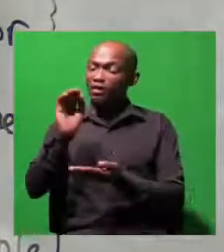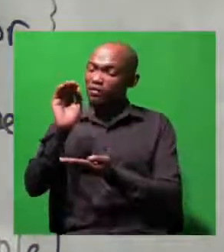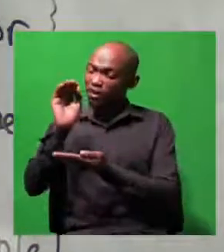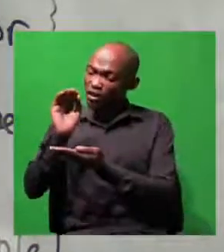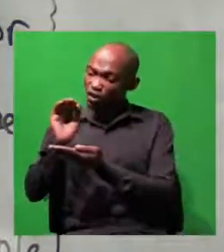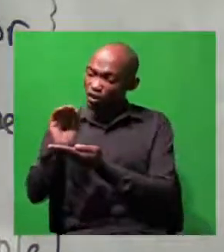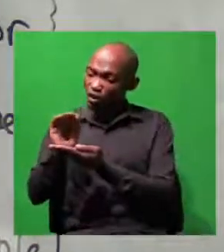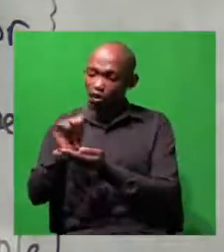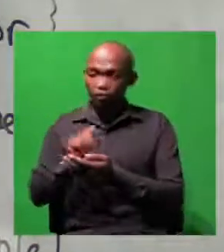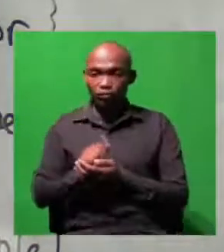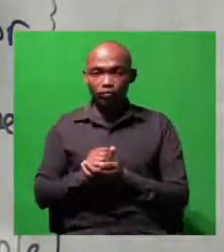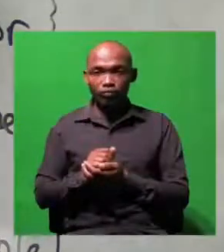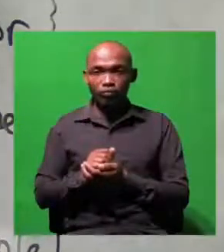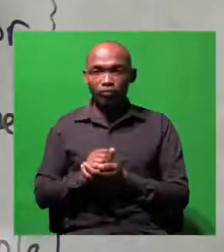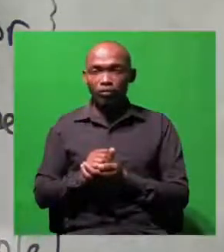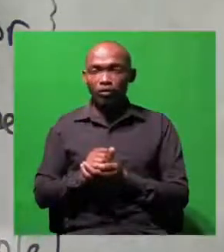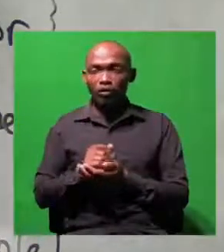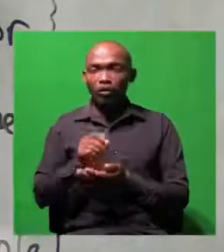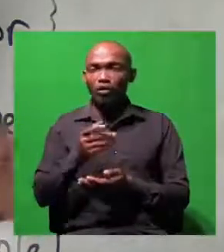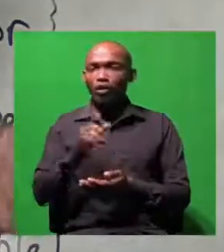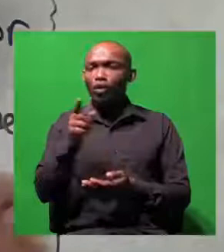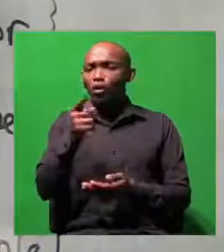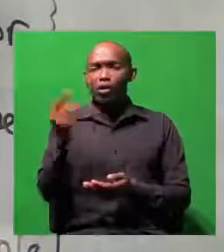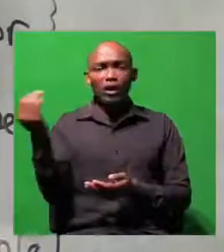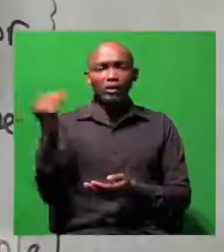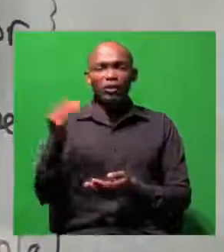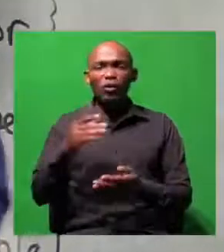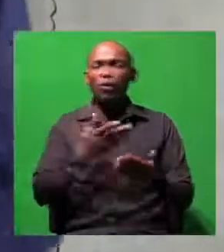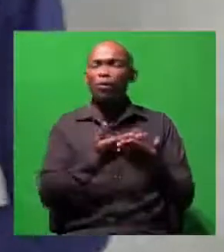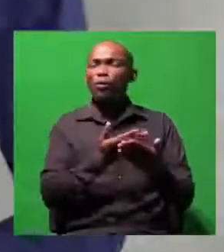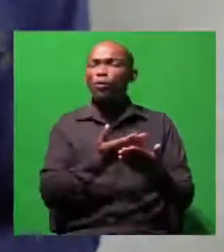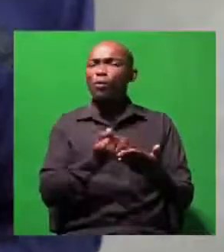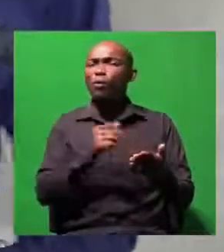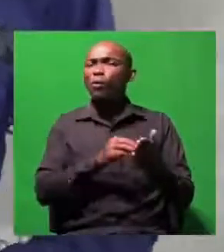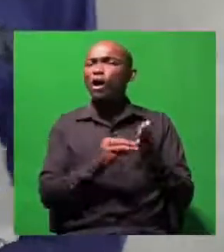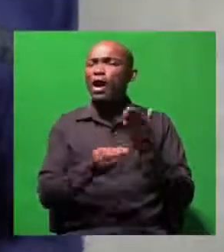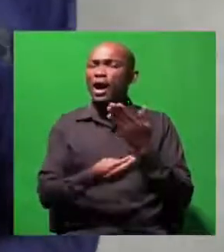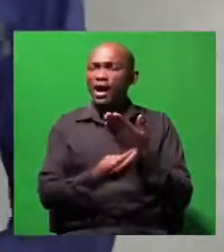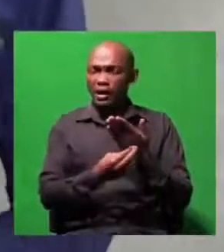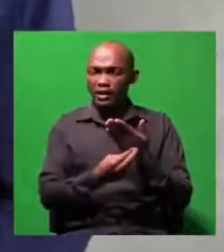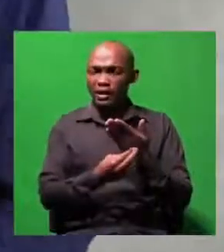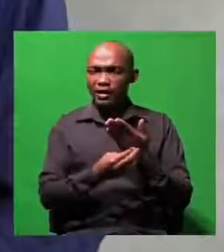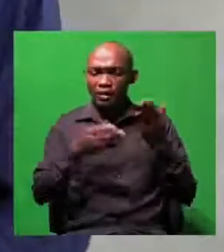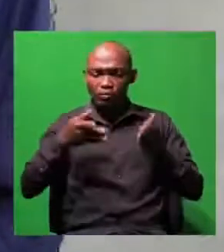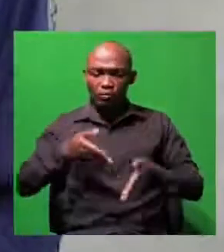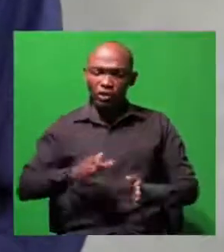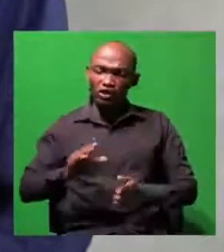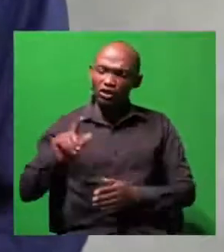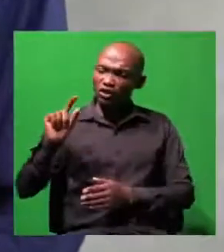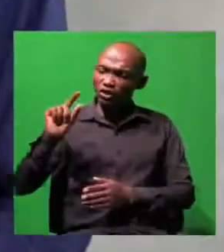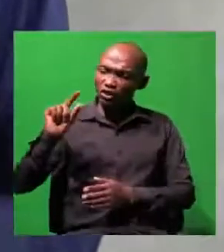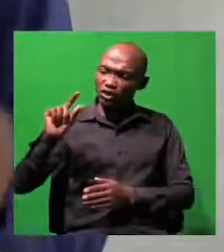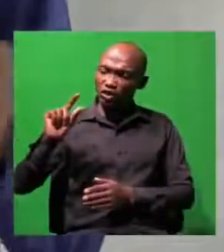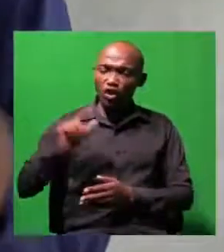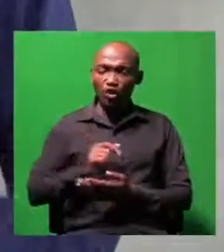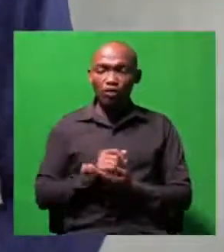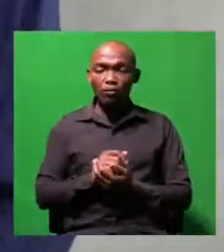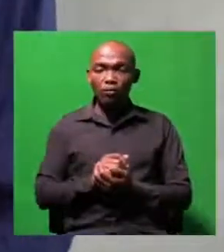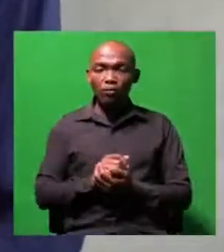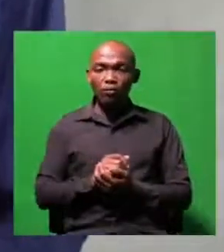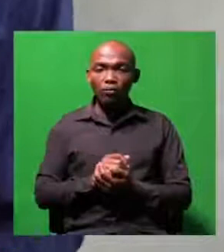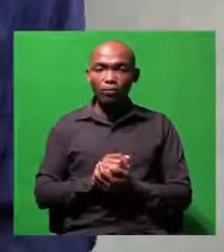production was very low. Why the production was very low? Who can tell us? What is the